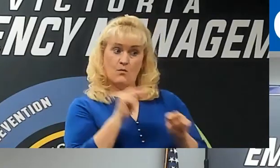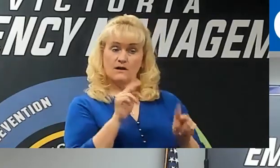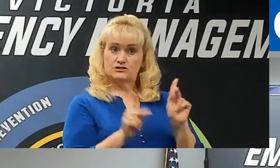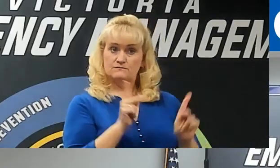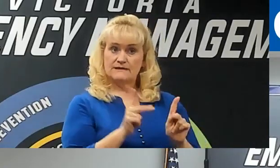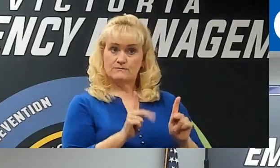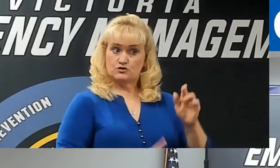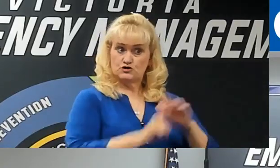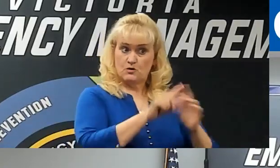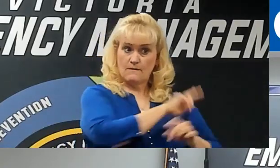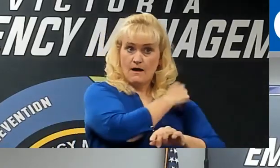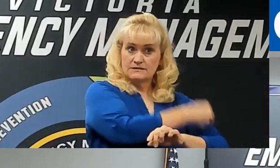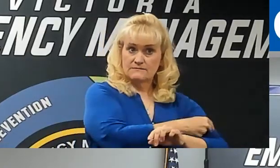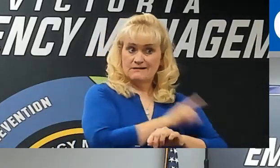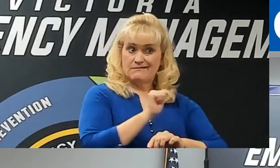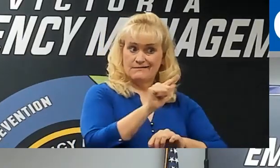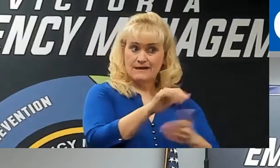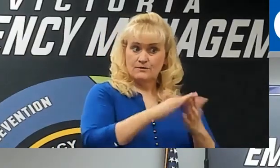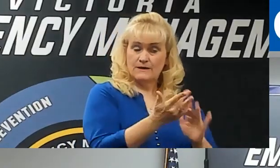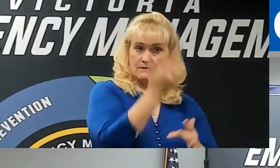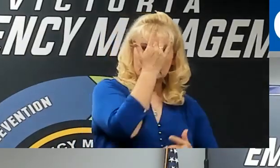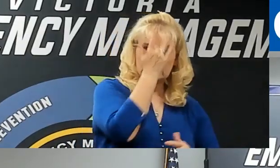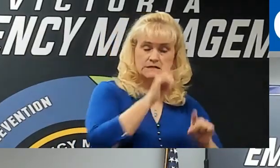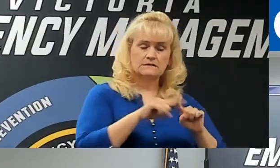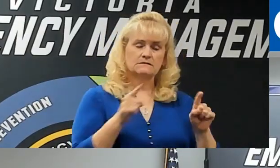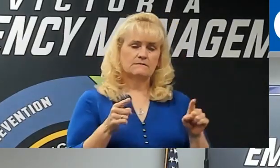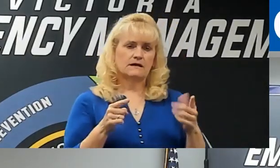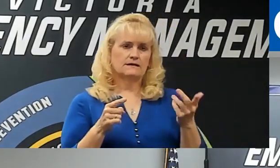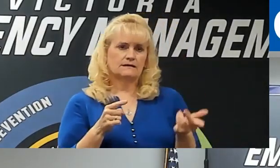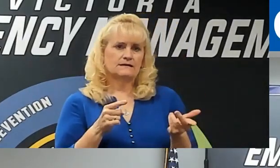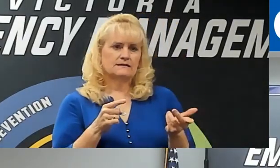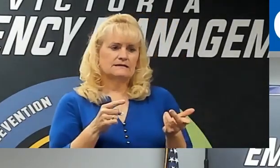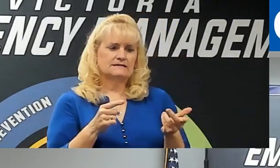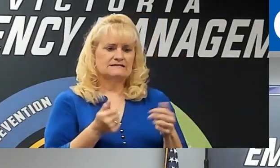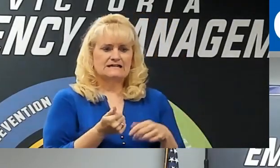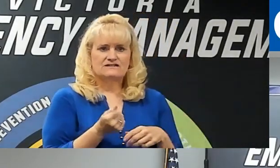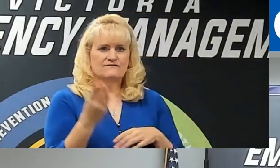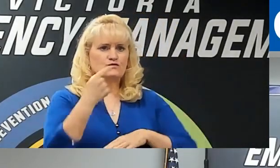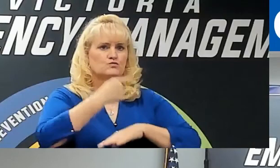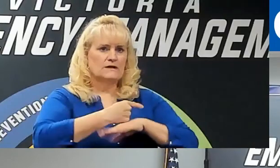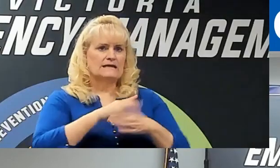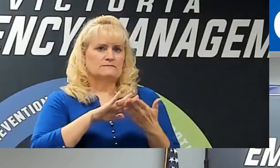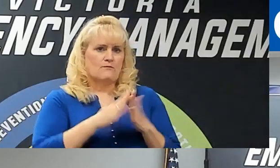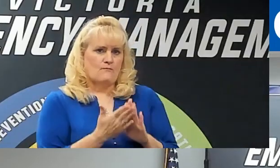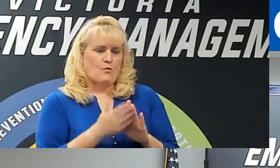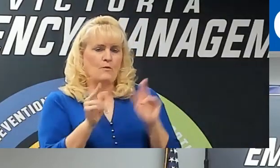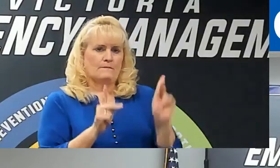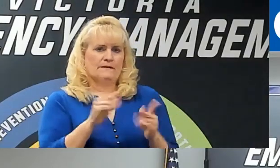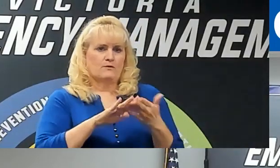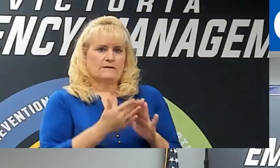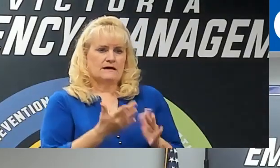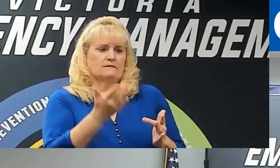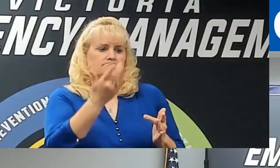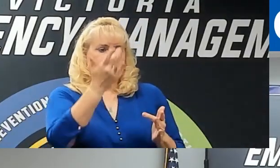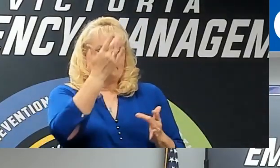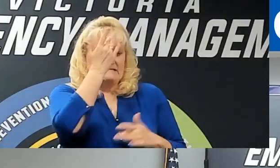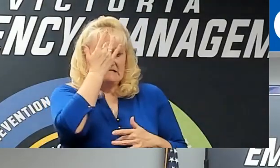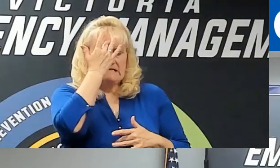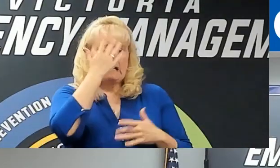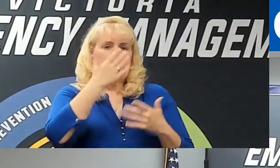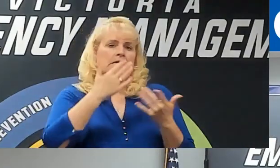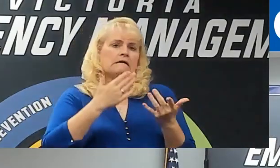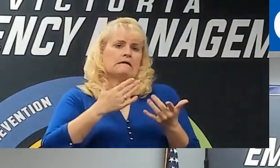for the most part, it's a disease that lasts a few days, of course, and patients just get worse and worse, and typically they get short of breath, they develop